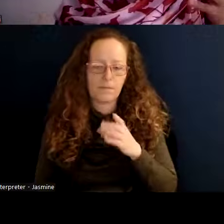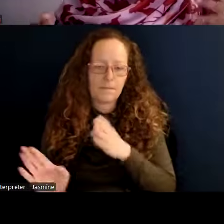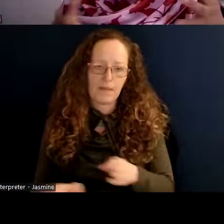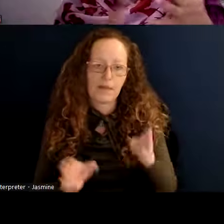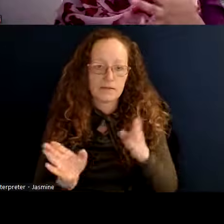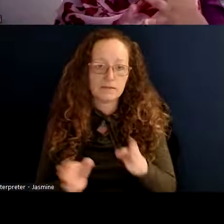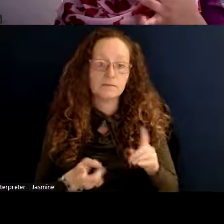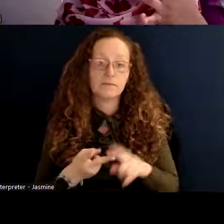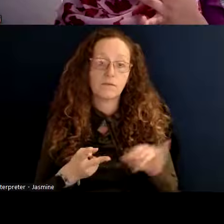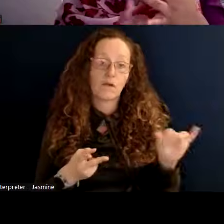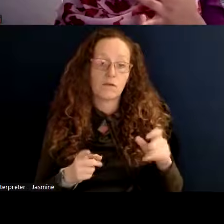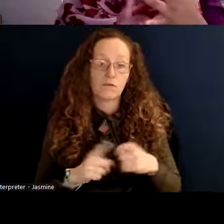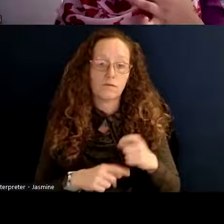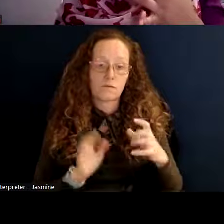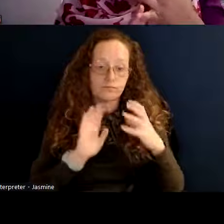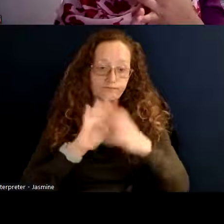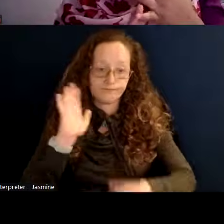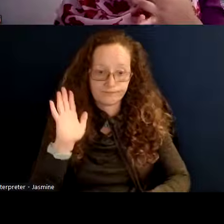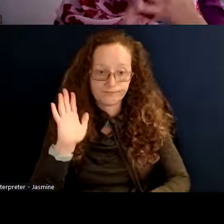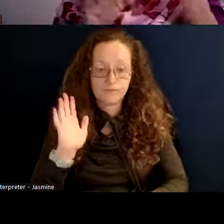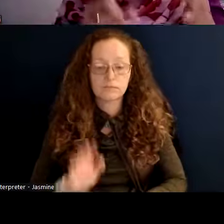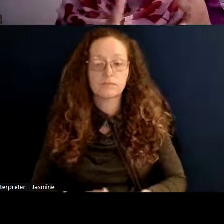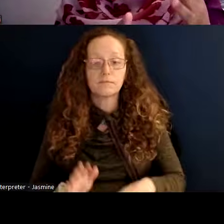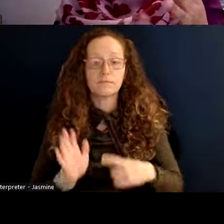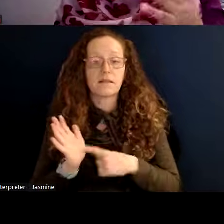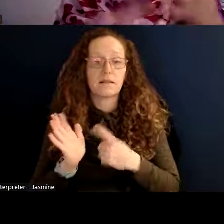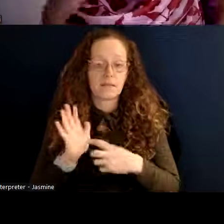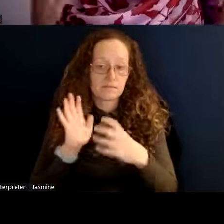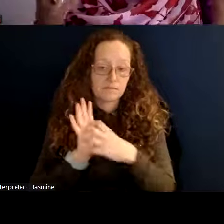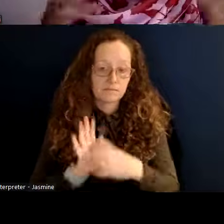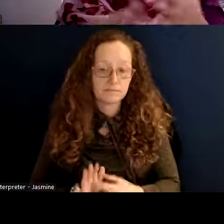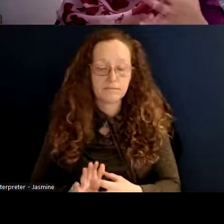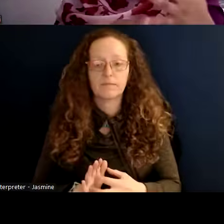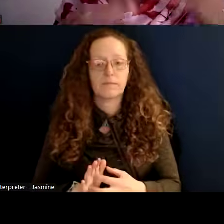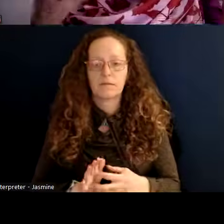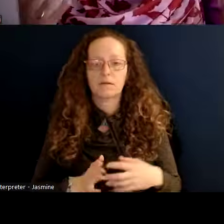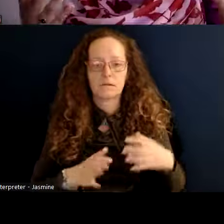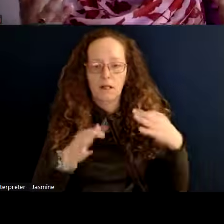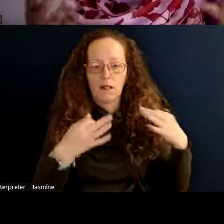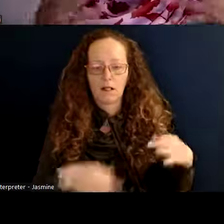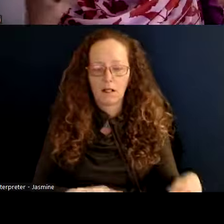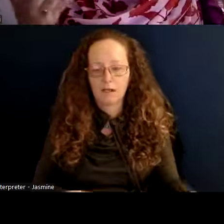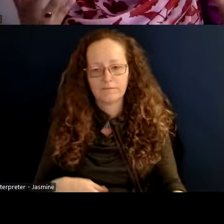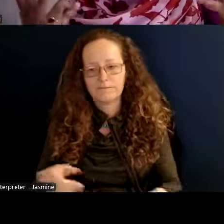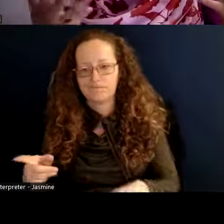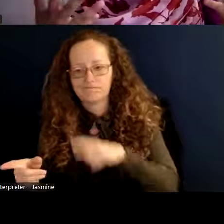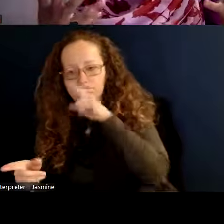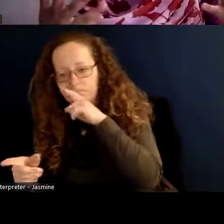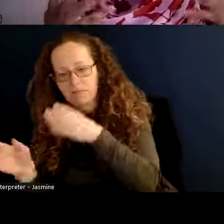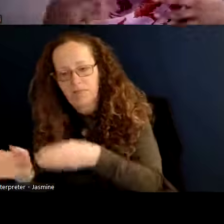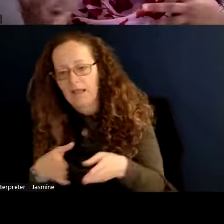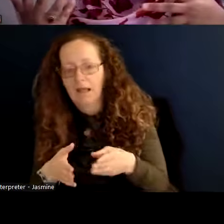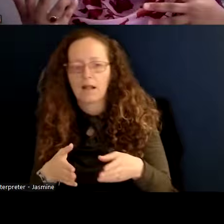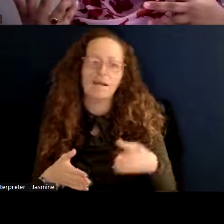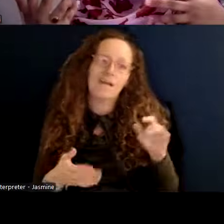but it's also based on text. Sometimes there's things in the text that isn't in the plans because that's just the nature of excavations. Sometimes it makes it, sometimes